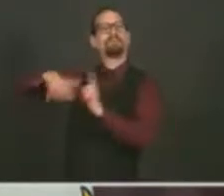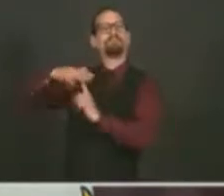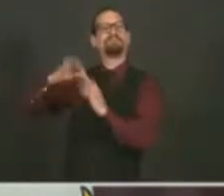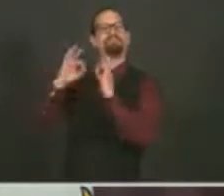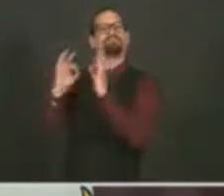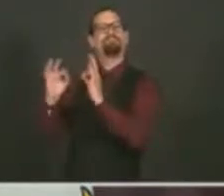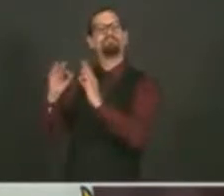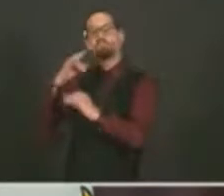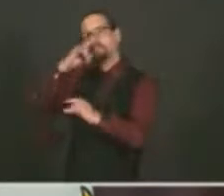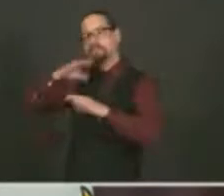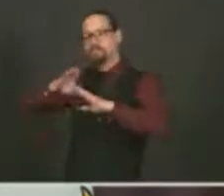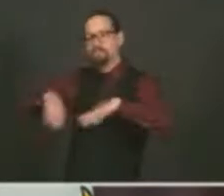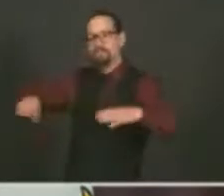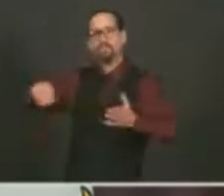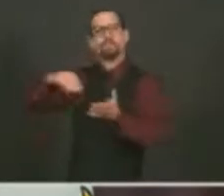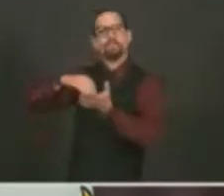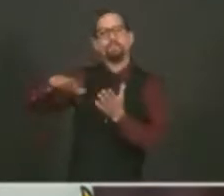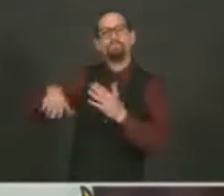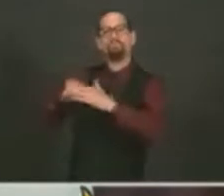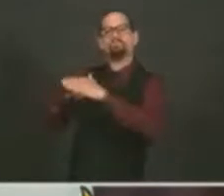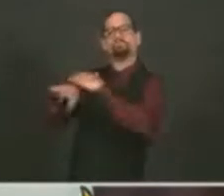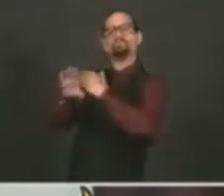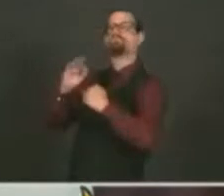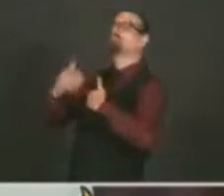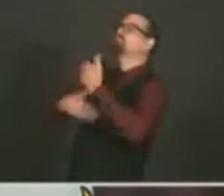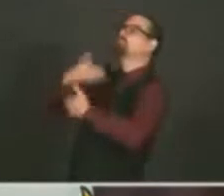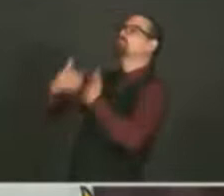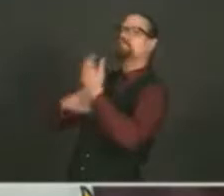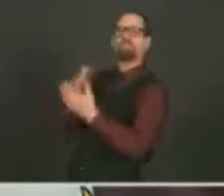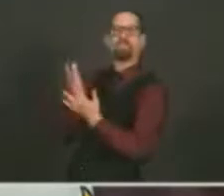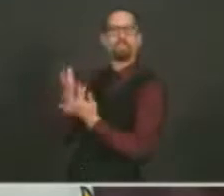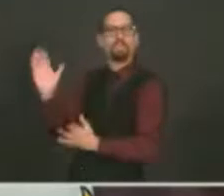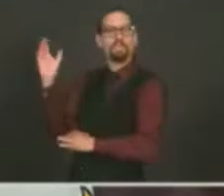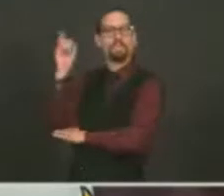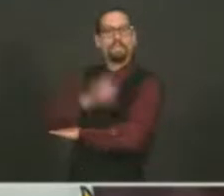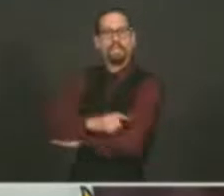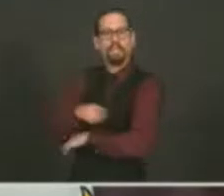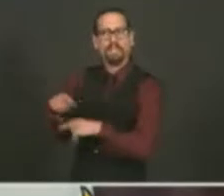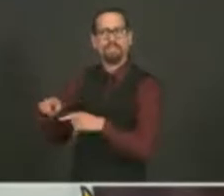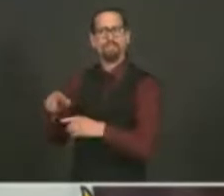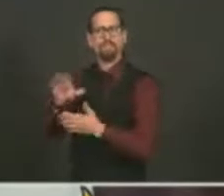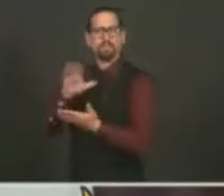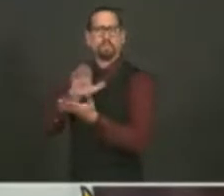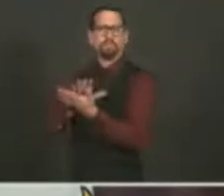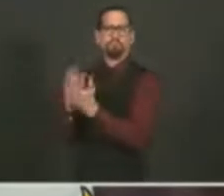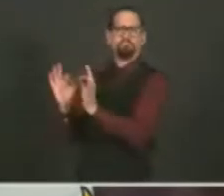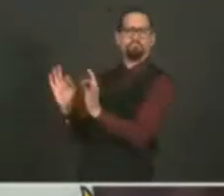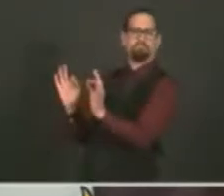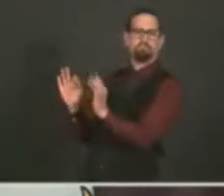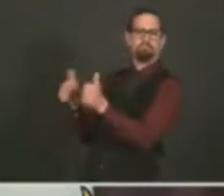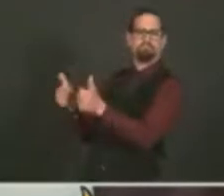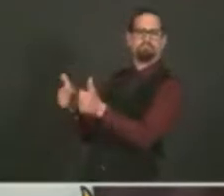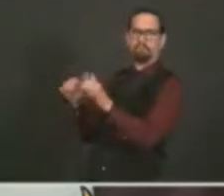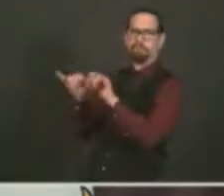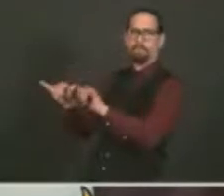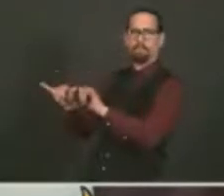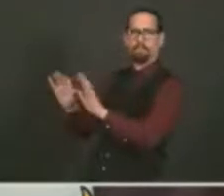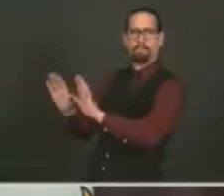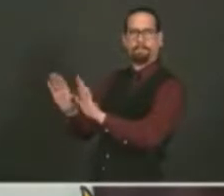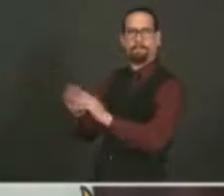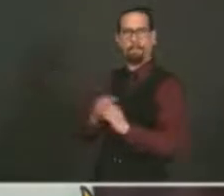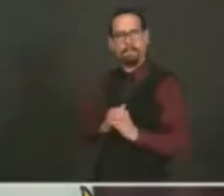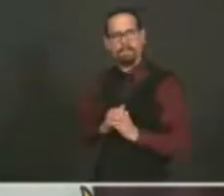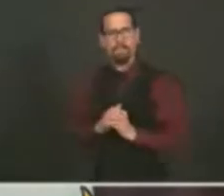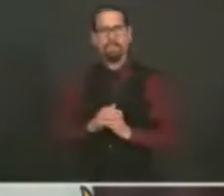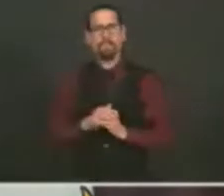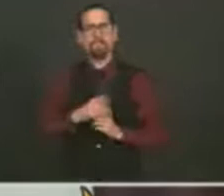So not going to be big changes to schools. That's not where the problem is. In fact, the test positive rate